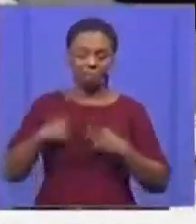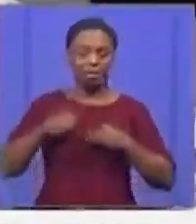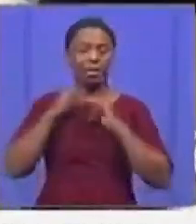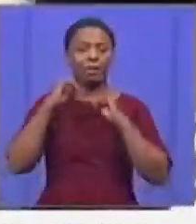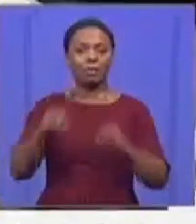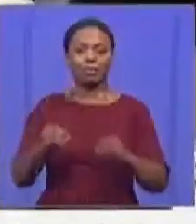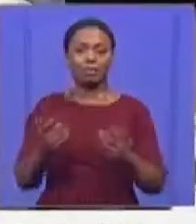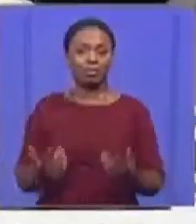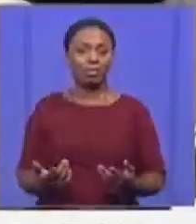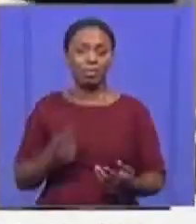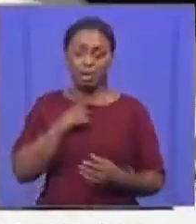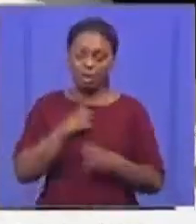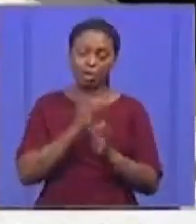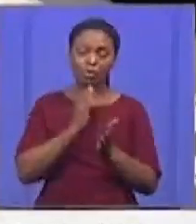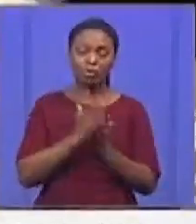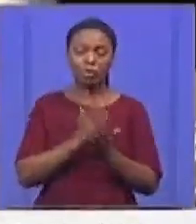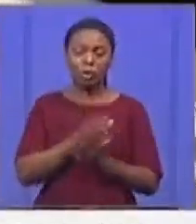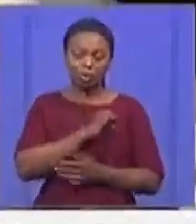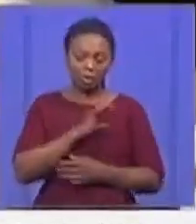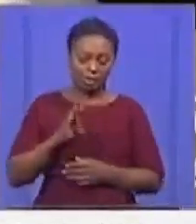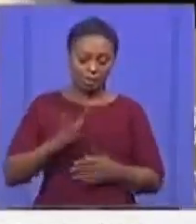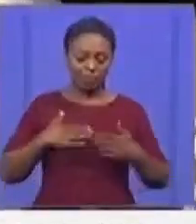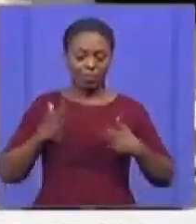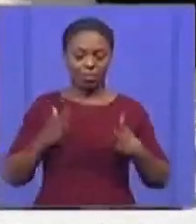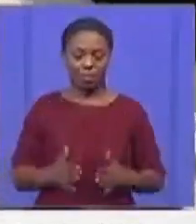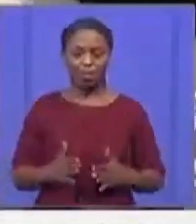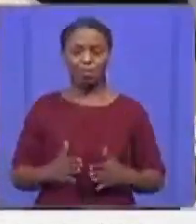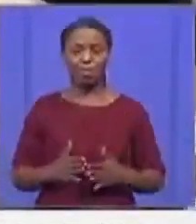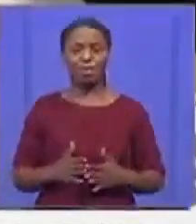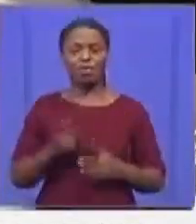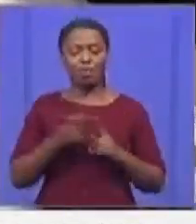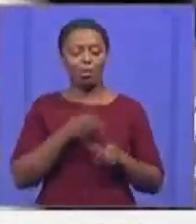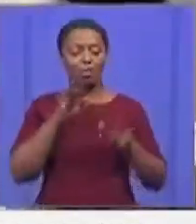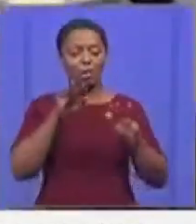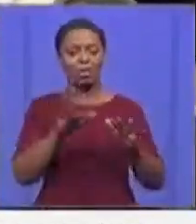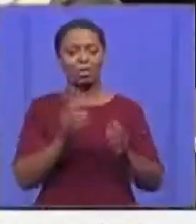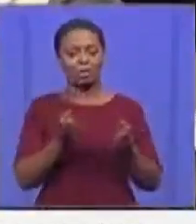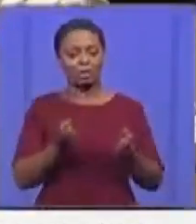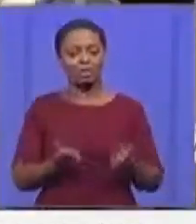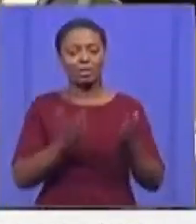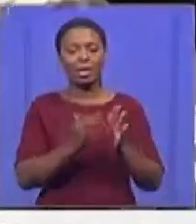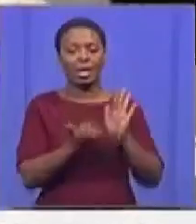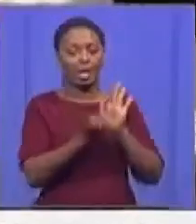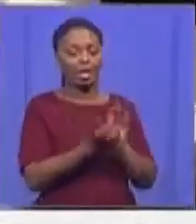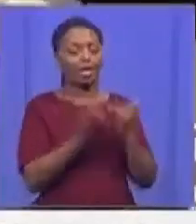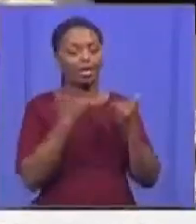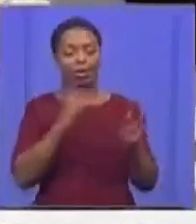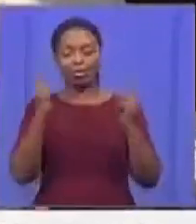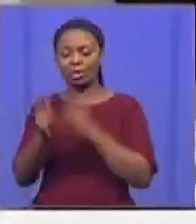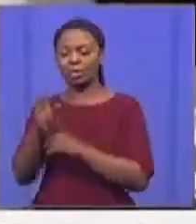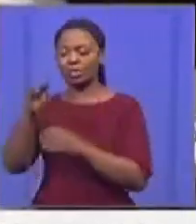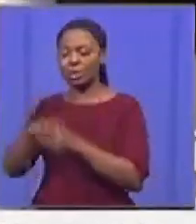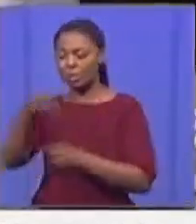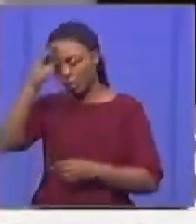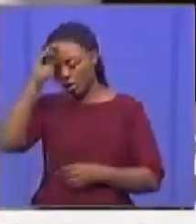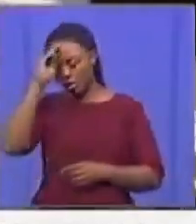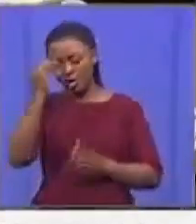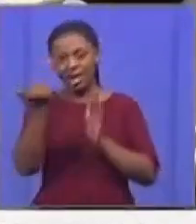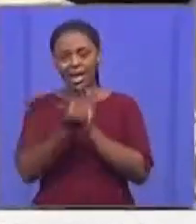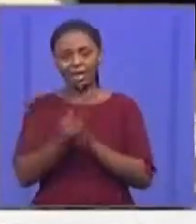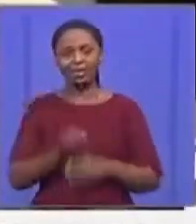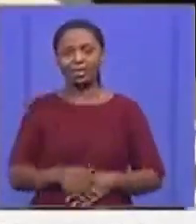our members who are employed in terms of the Public Service Act are indeed cooperated into the Police Act. We are not saying